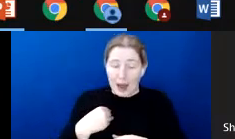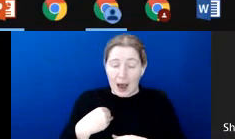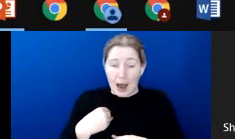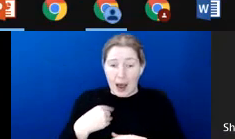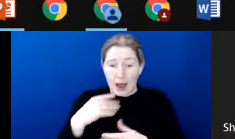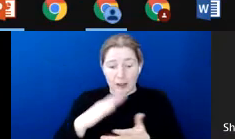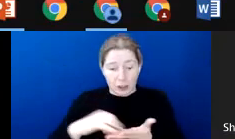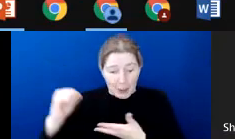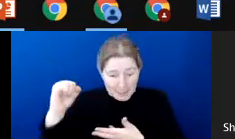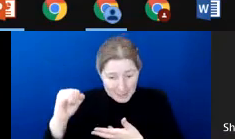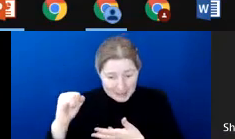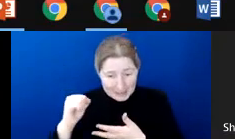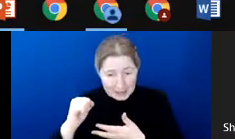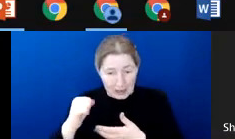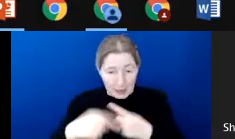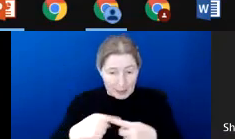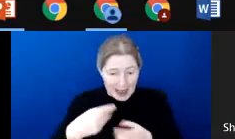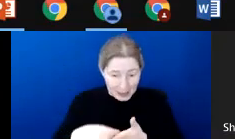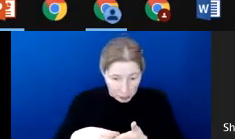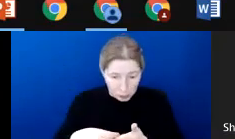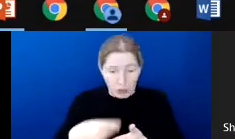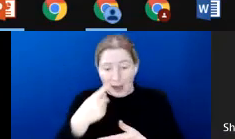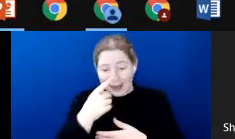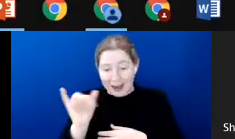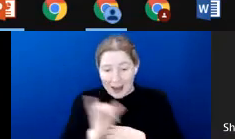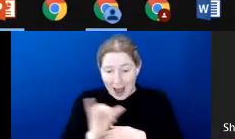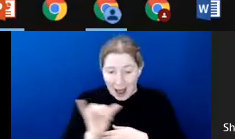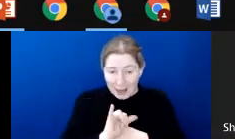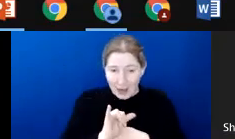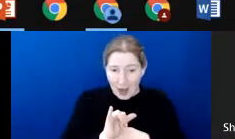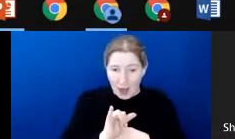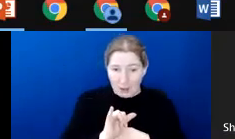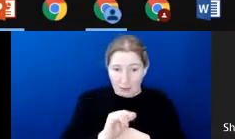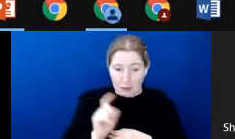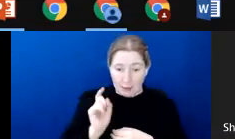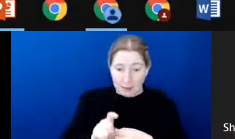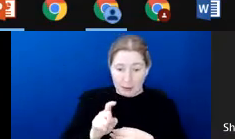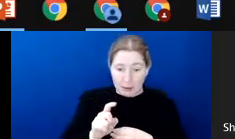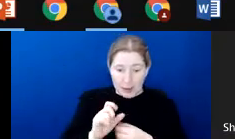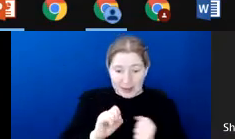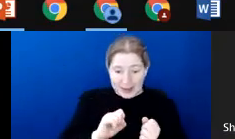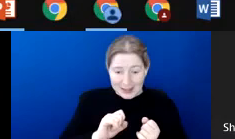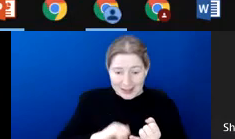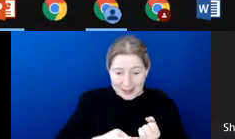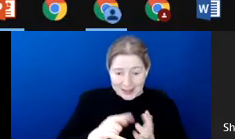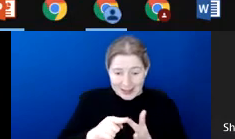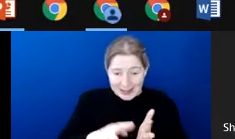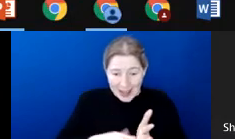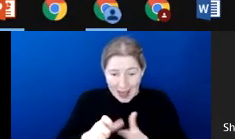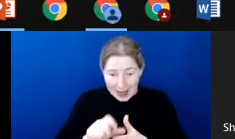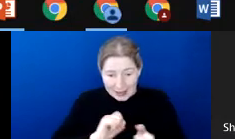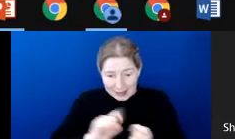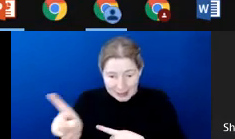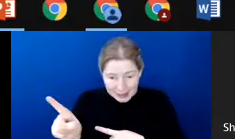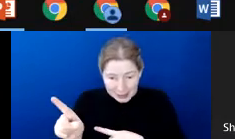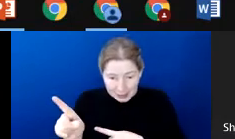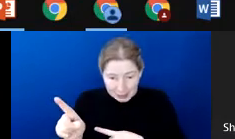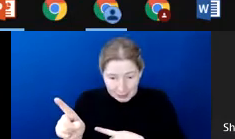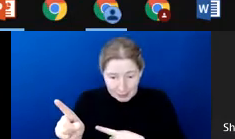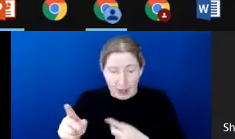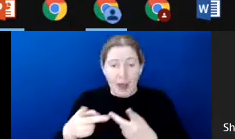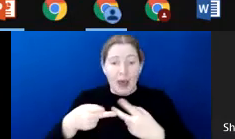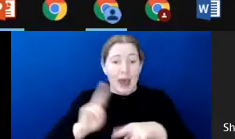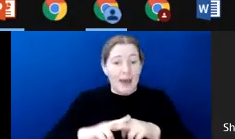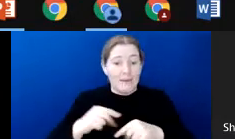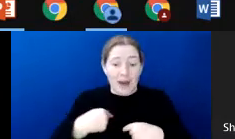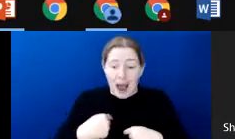different options. I can either send it in if I just have a single mileage, if I'm going back the